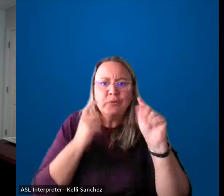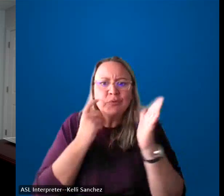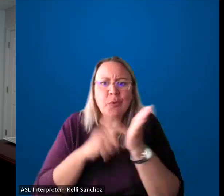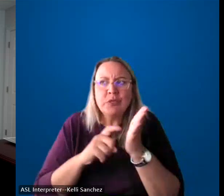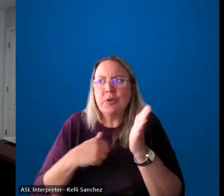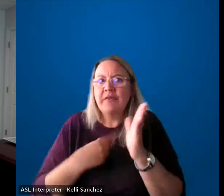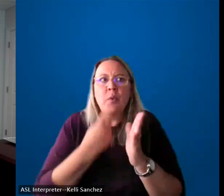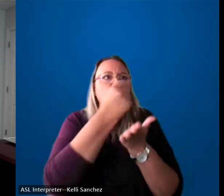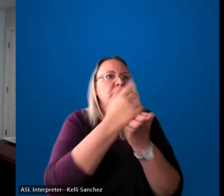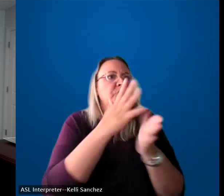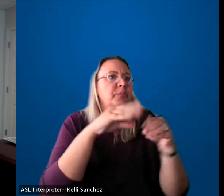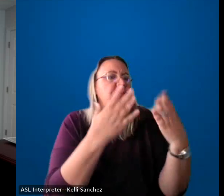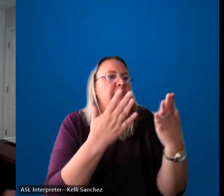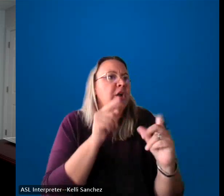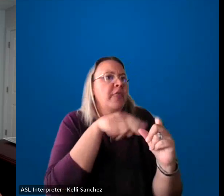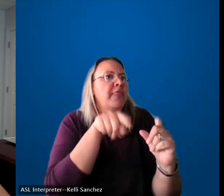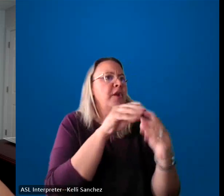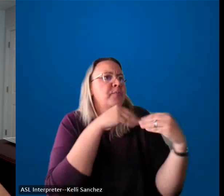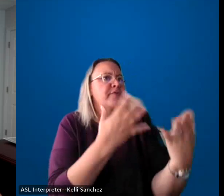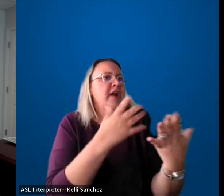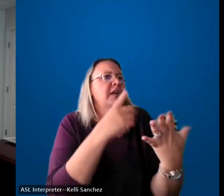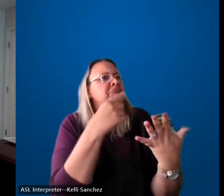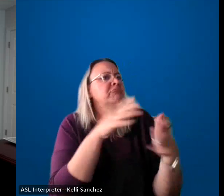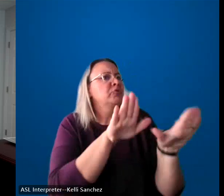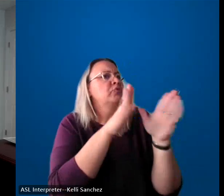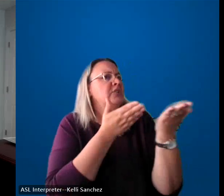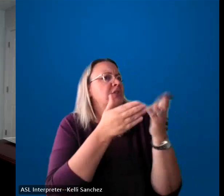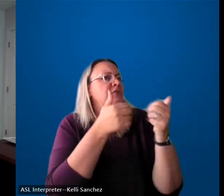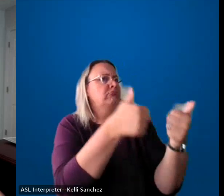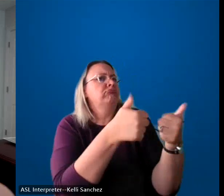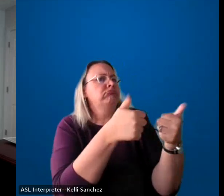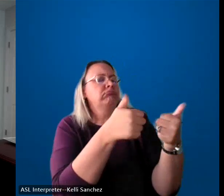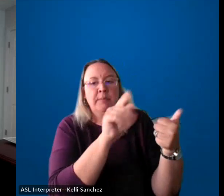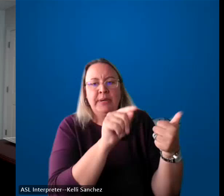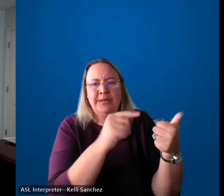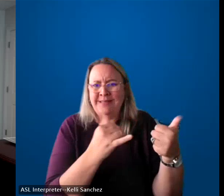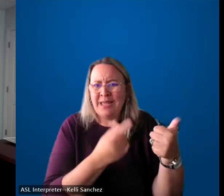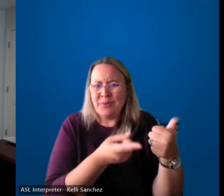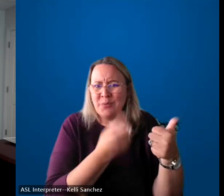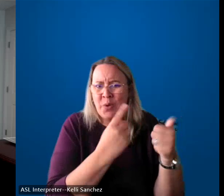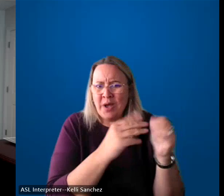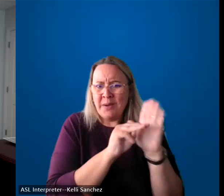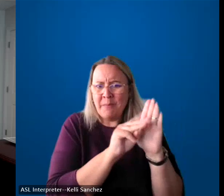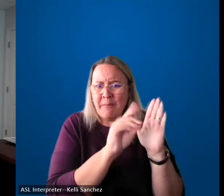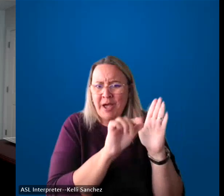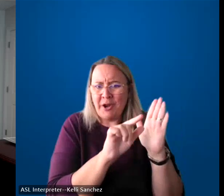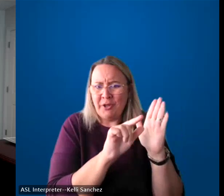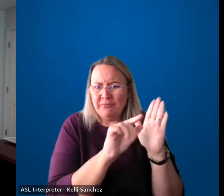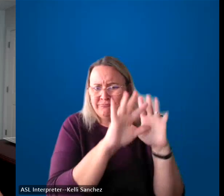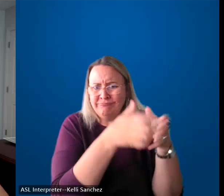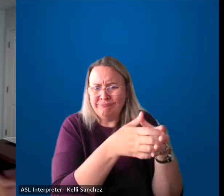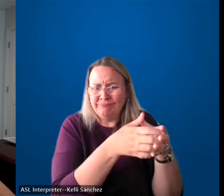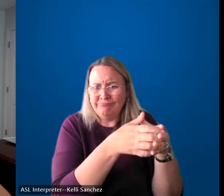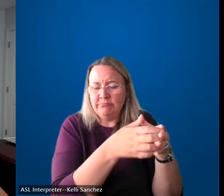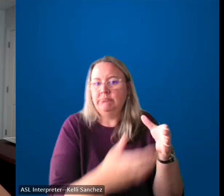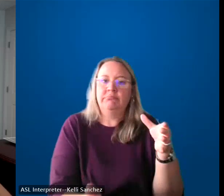one treatment provider who's providing, great services, right? But it's only like one model. So you only have one model